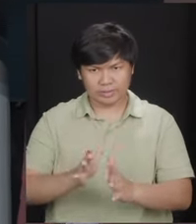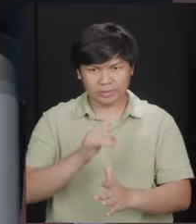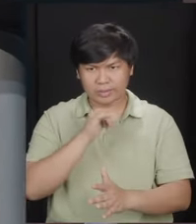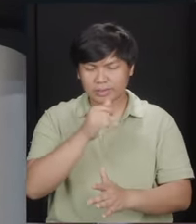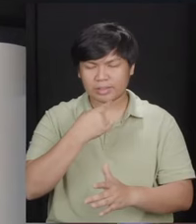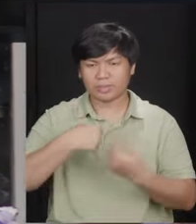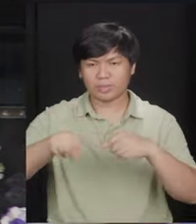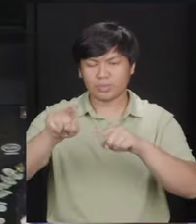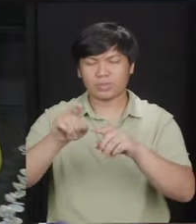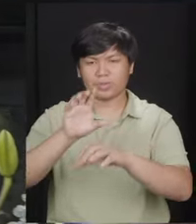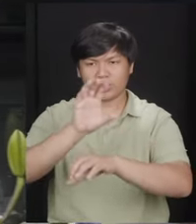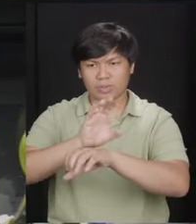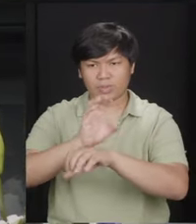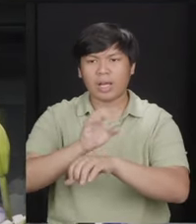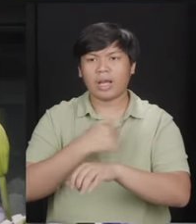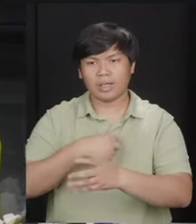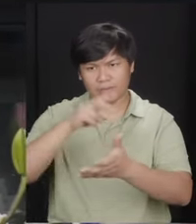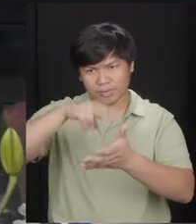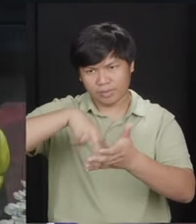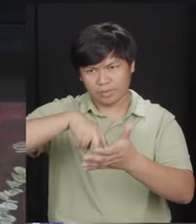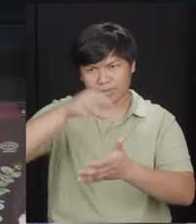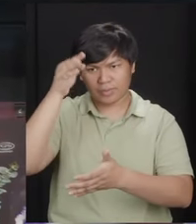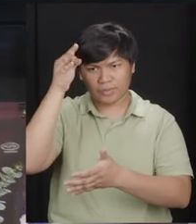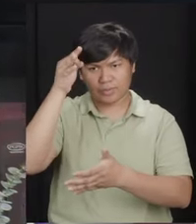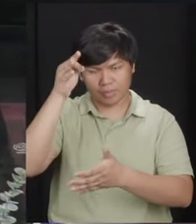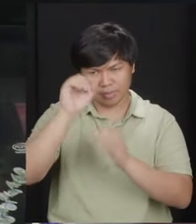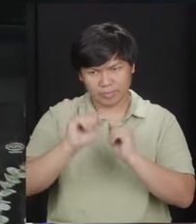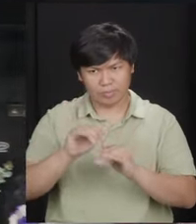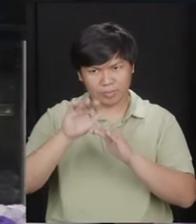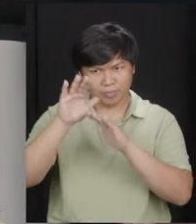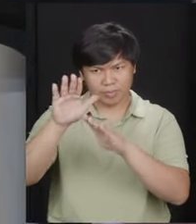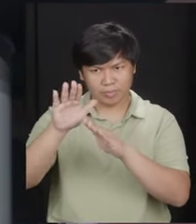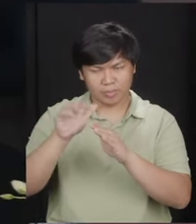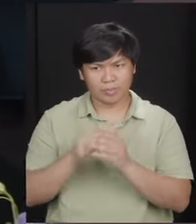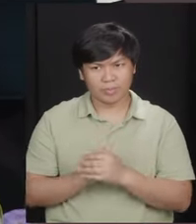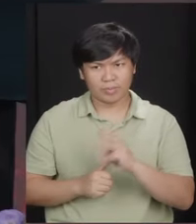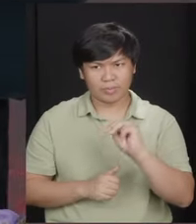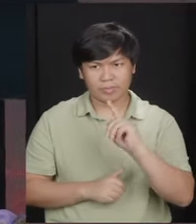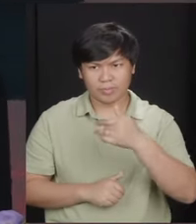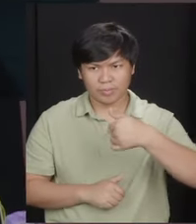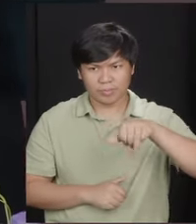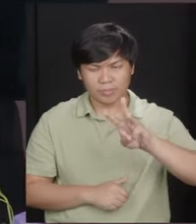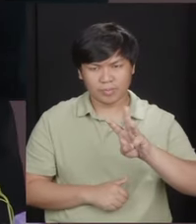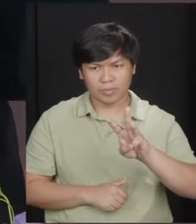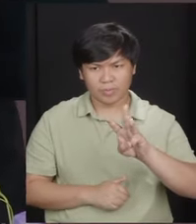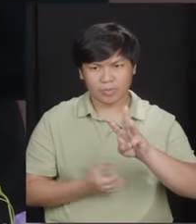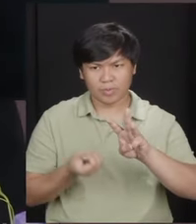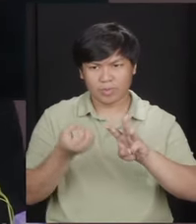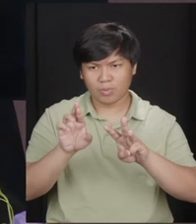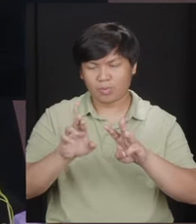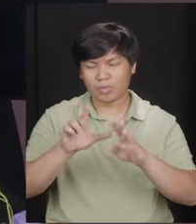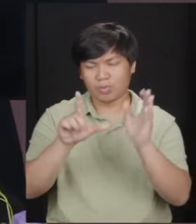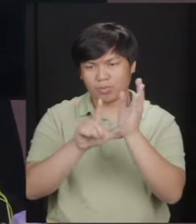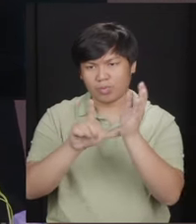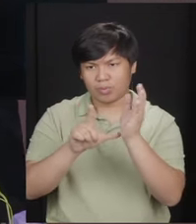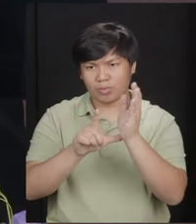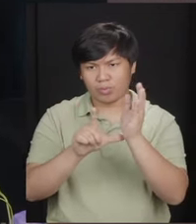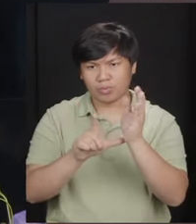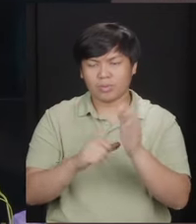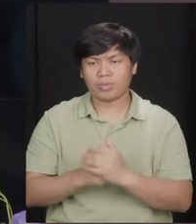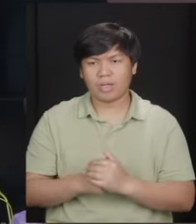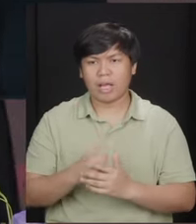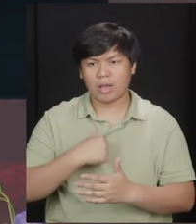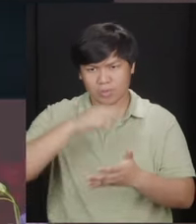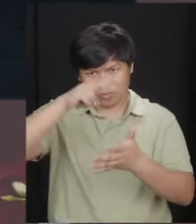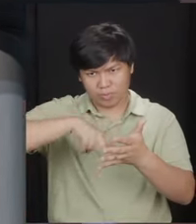to church. I will just read the Sermon on the Mount, whether it's the Matthew 5-7 version or the Luke 6 version. I'll just